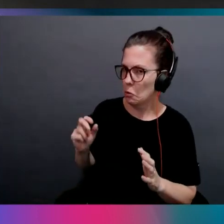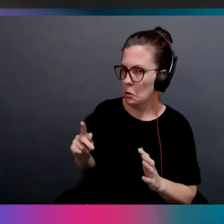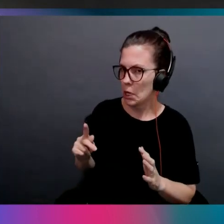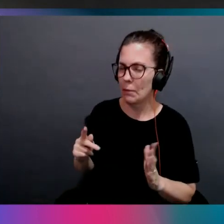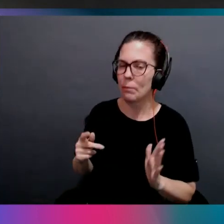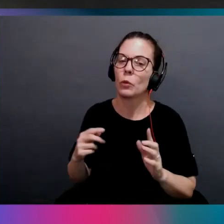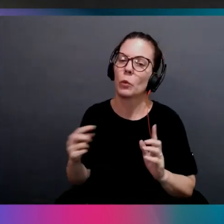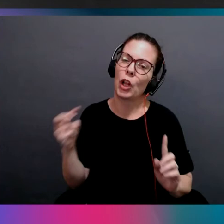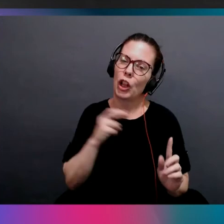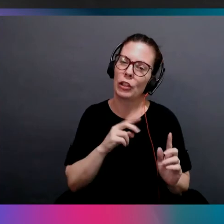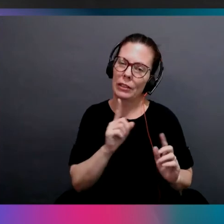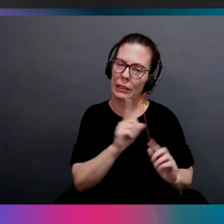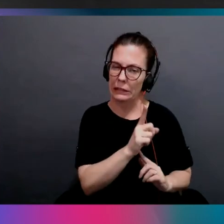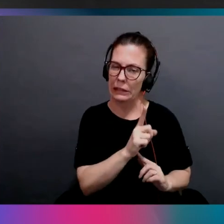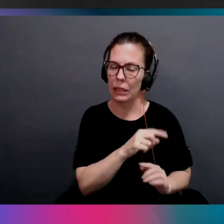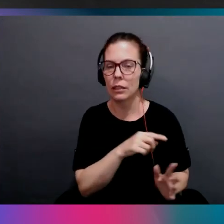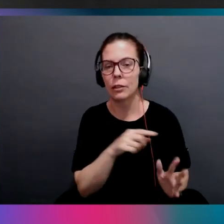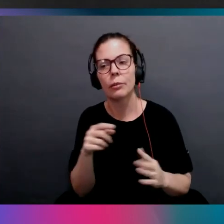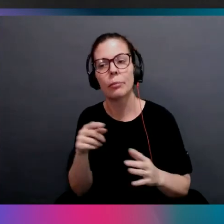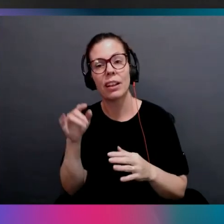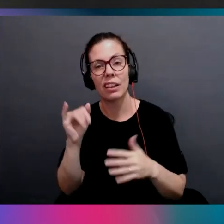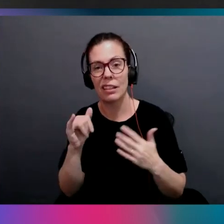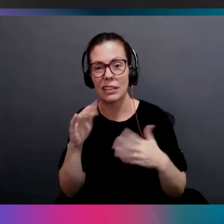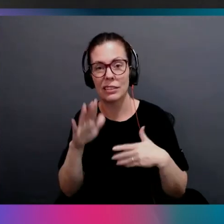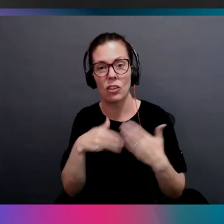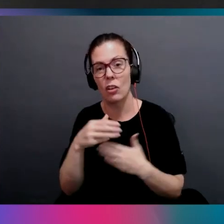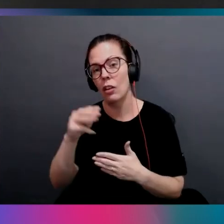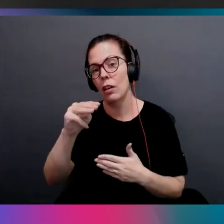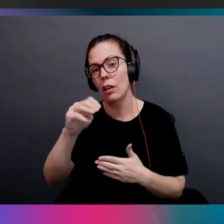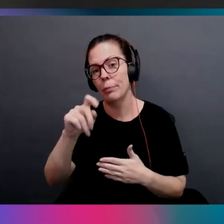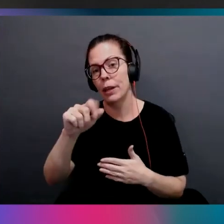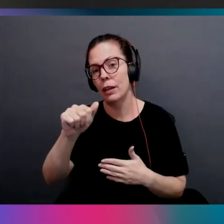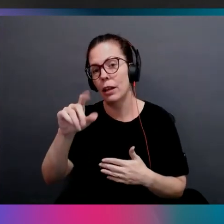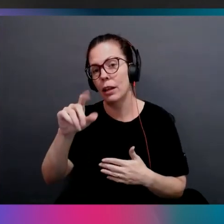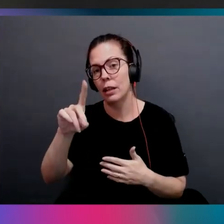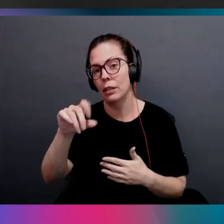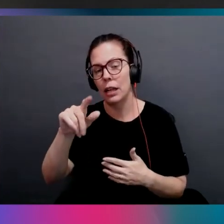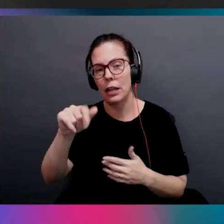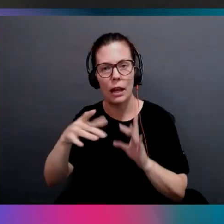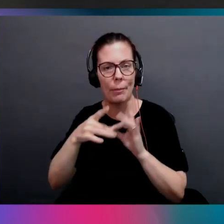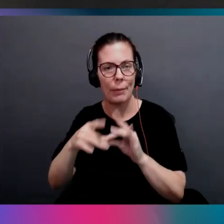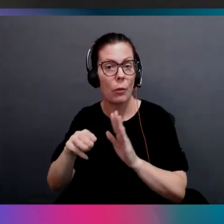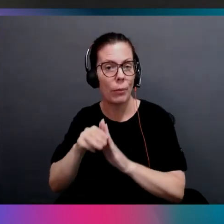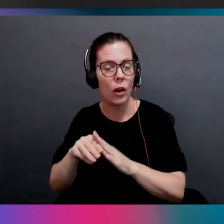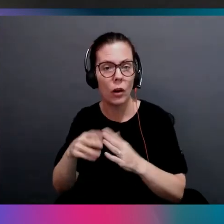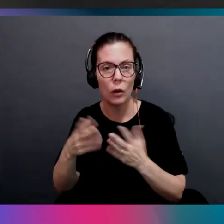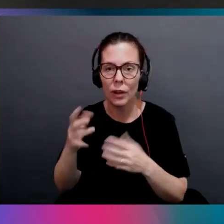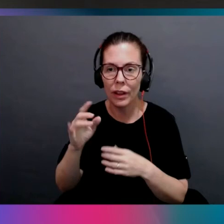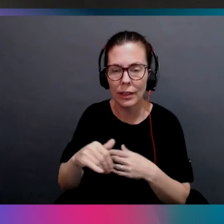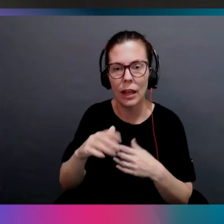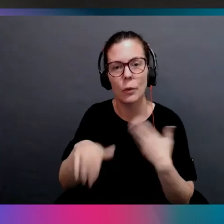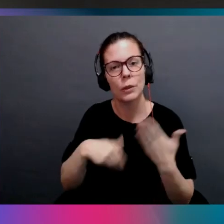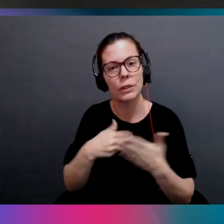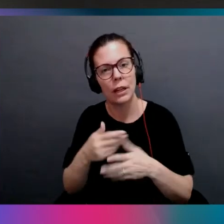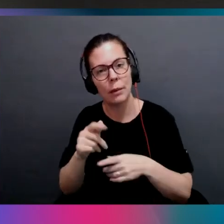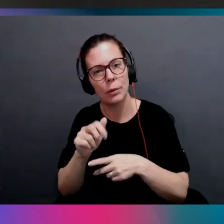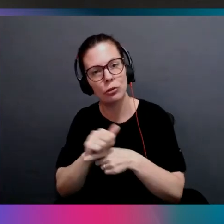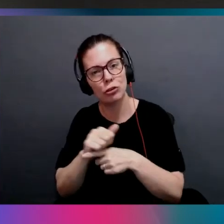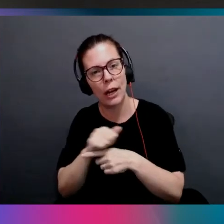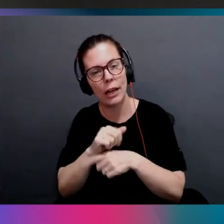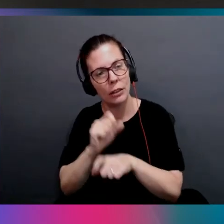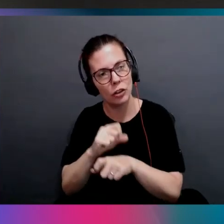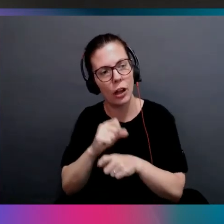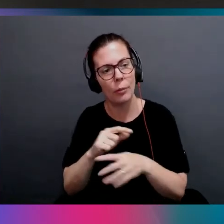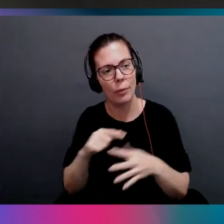here in a second. So that's basically all of the metadata about the model. Where is it? Where is that? What training job was used to training, and things like that. And